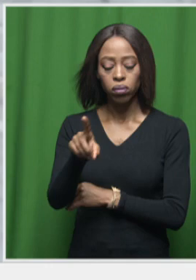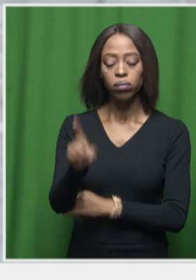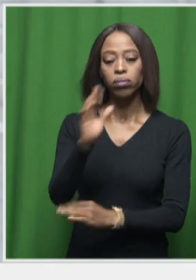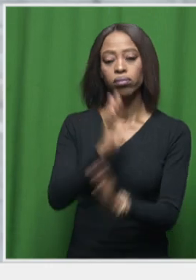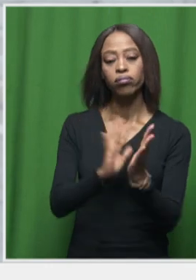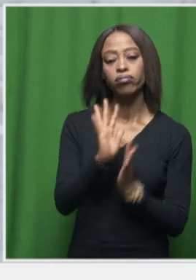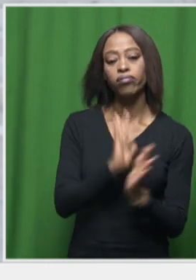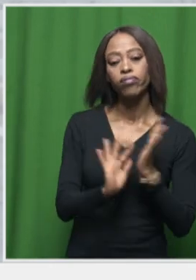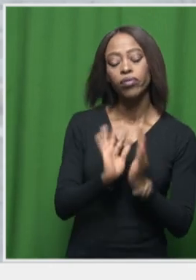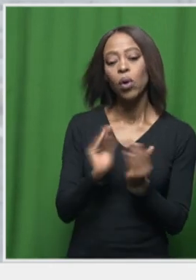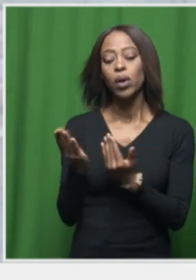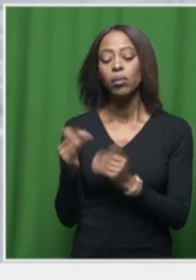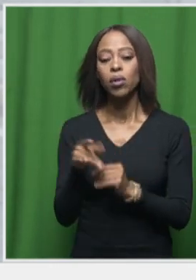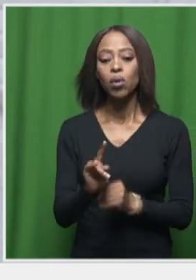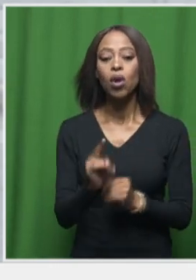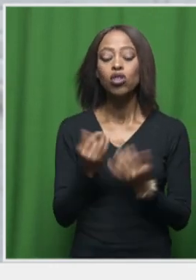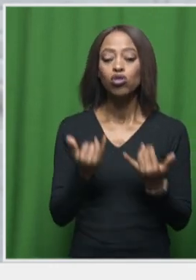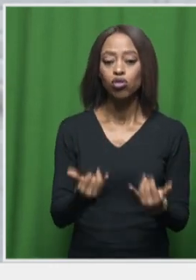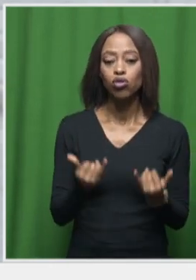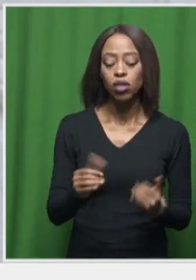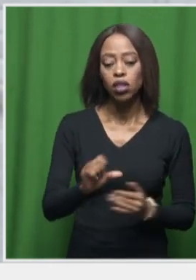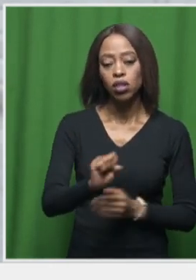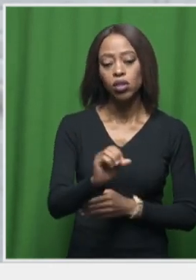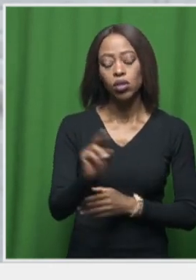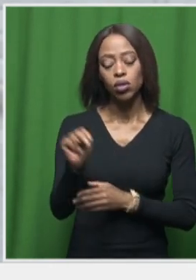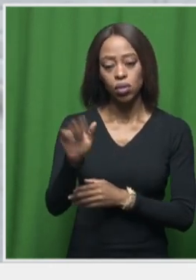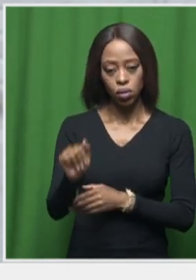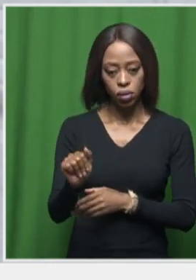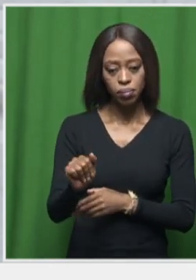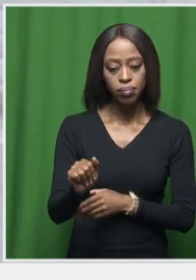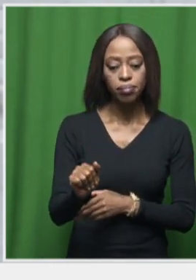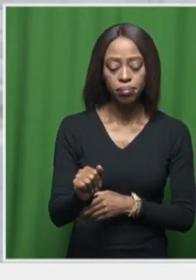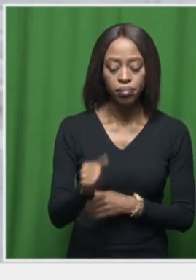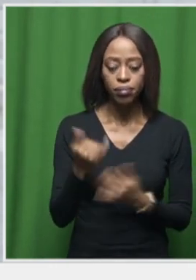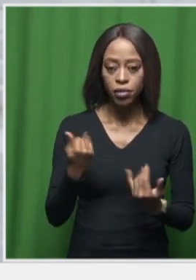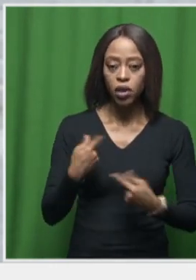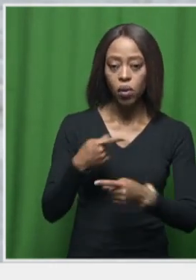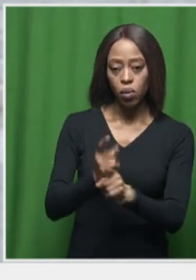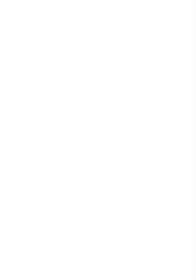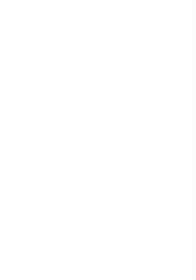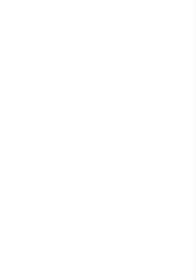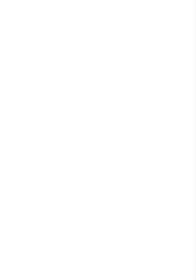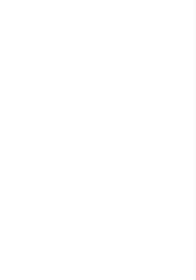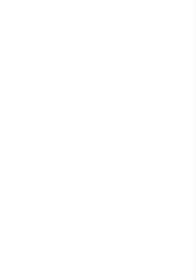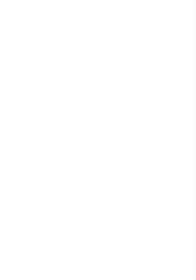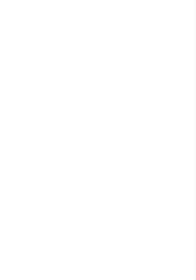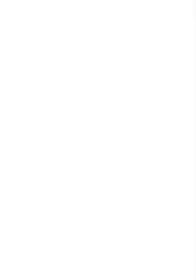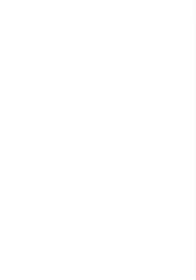what is expected in today's SONA. With that, back to you at the studio.